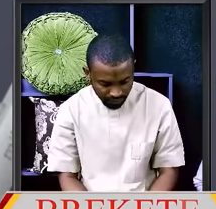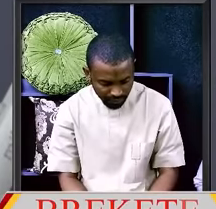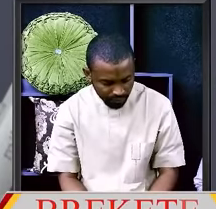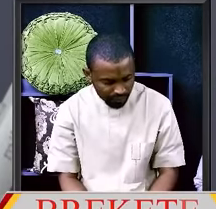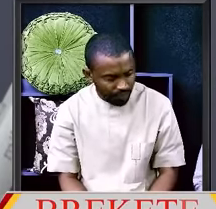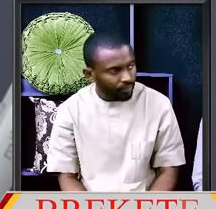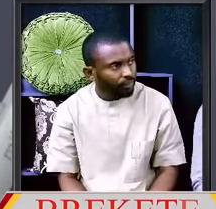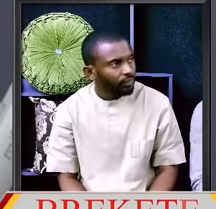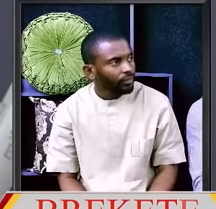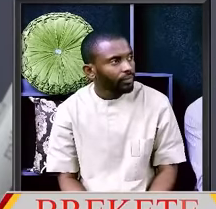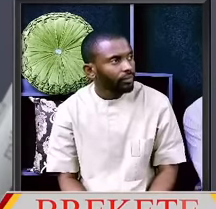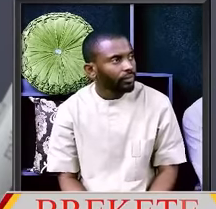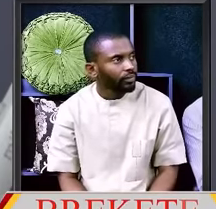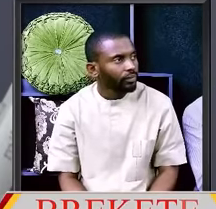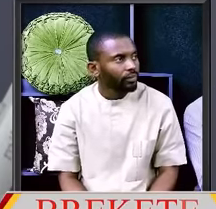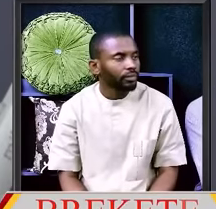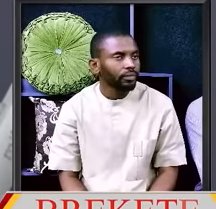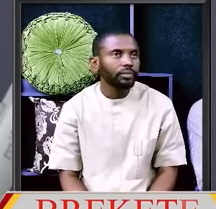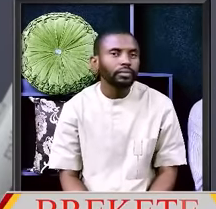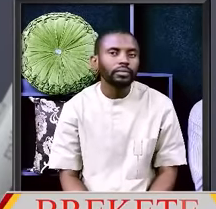talk.